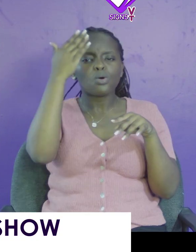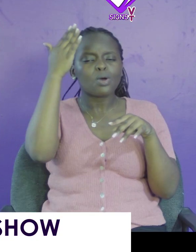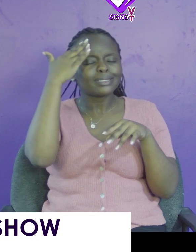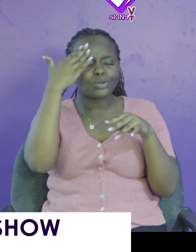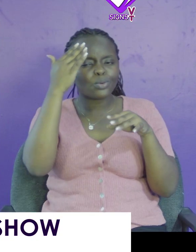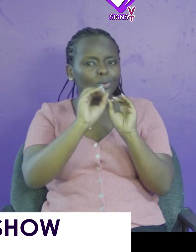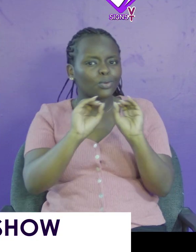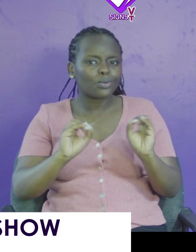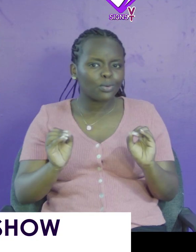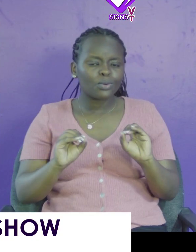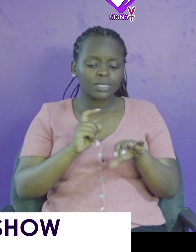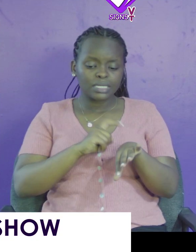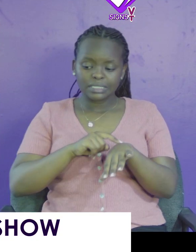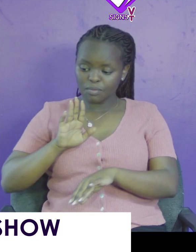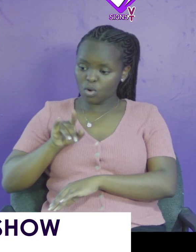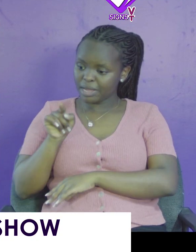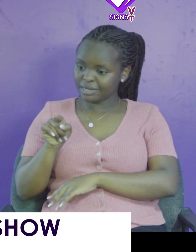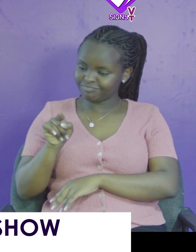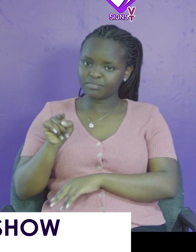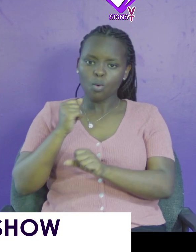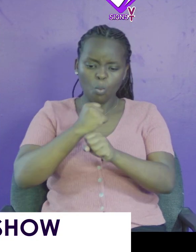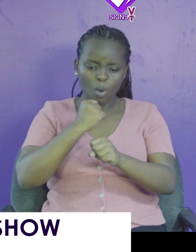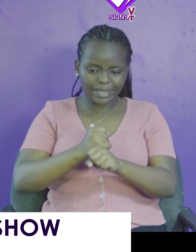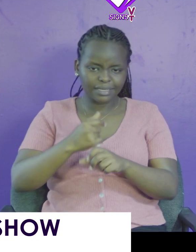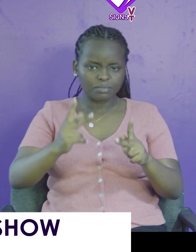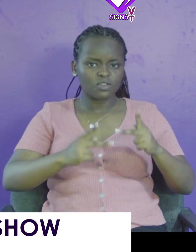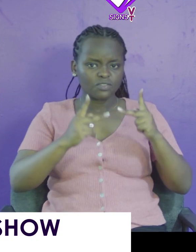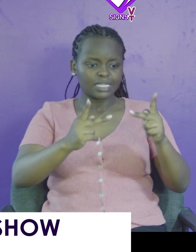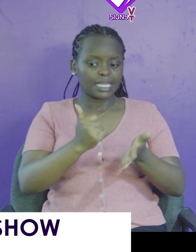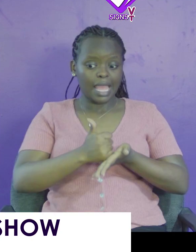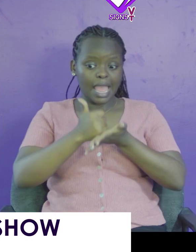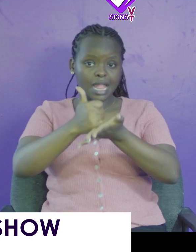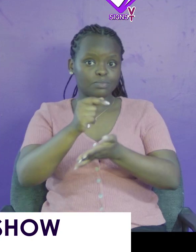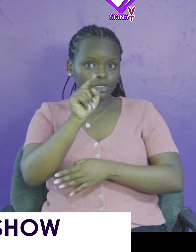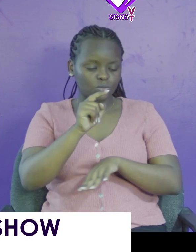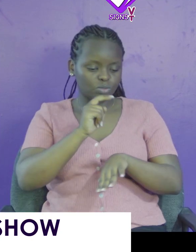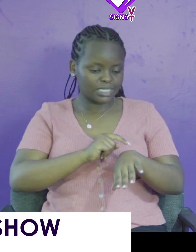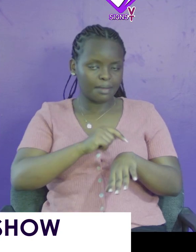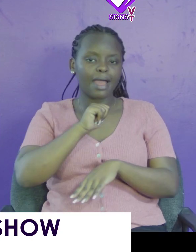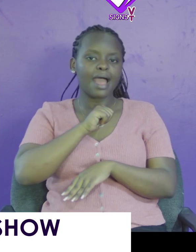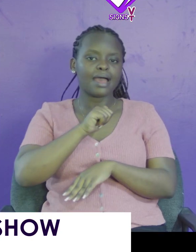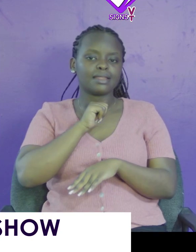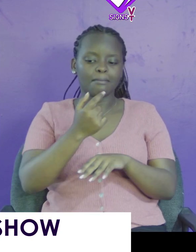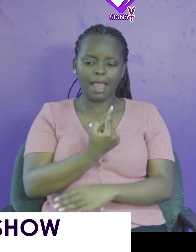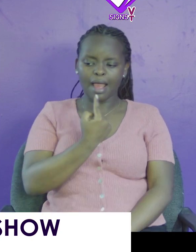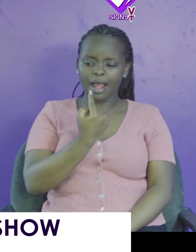woman is working, he's providing, he's helping you. Because the Bible says, when Adam was